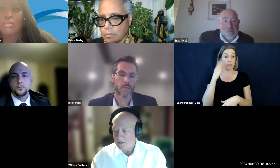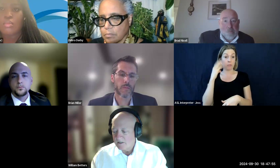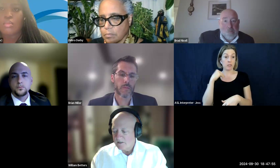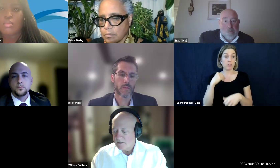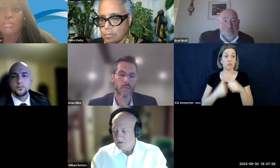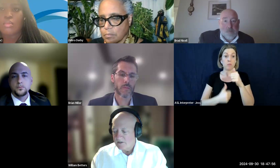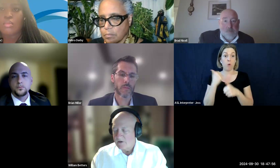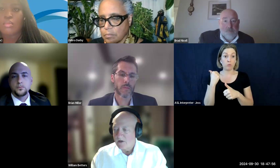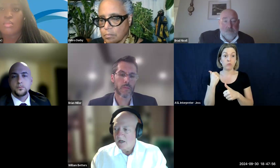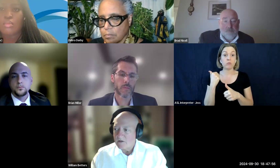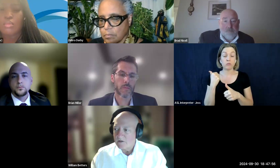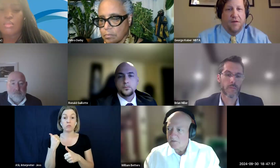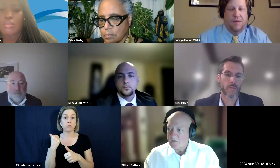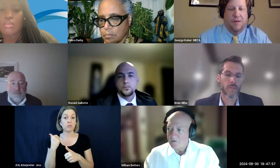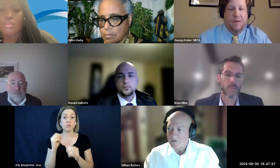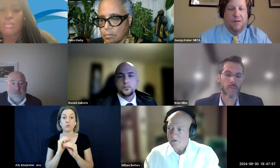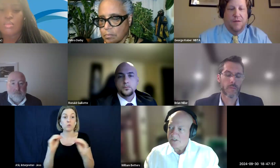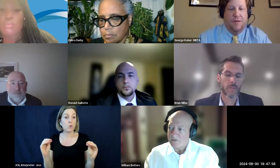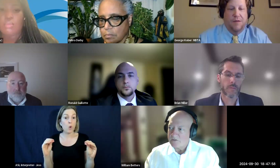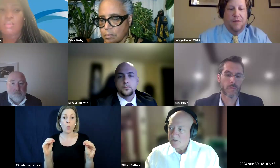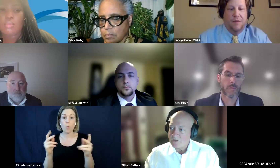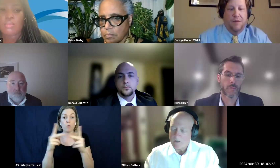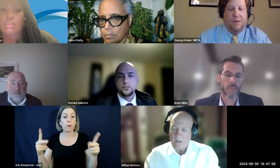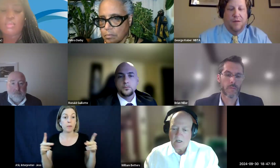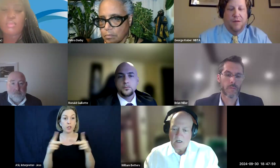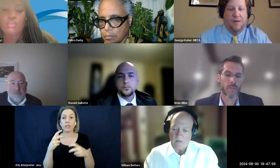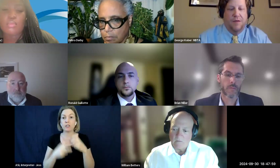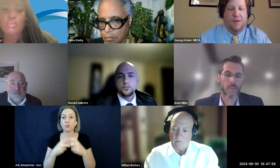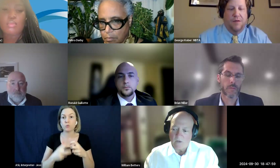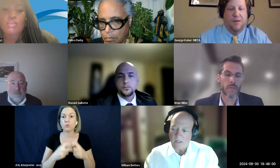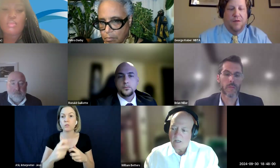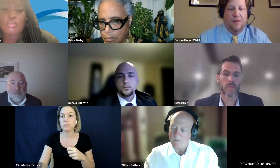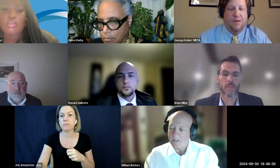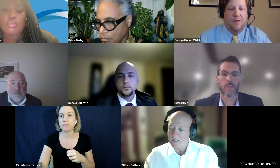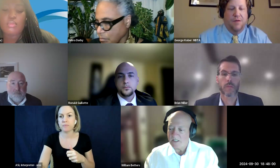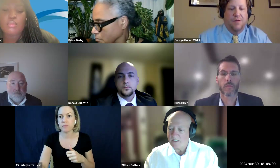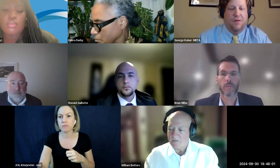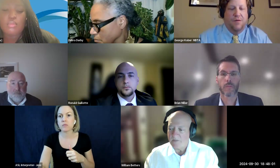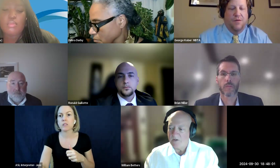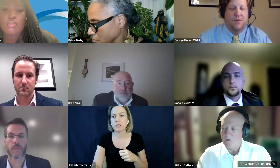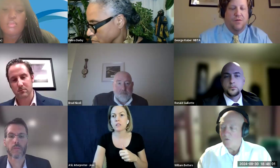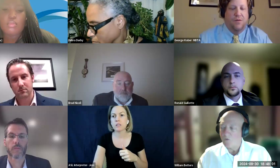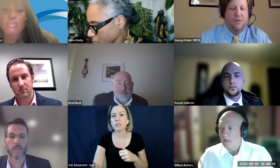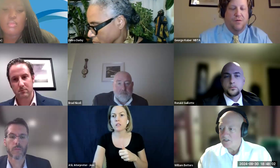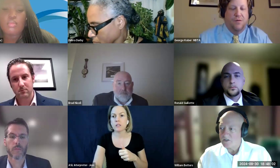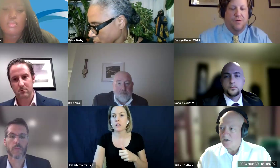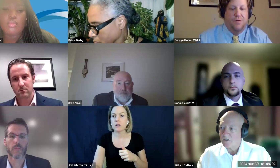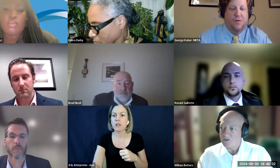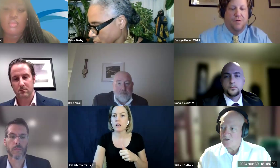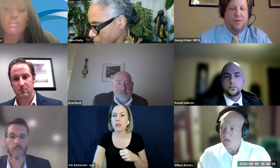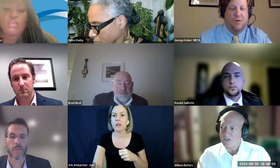largely that there are not perimeter issues when it comes to these things. There may be a